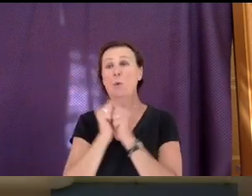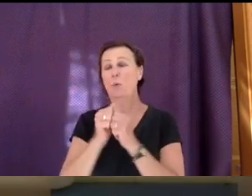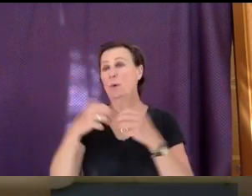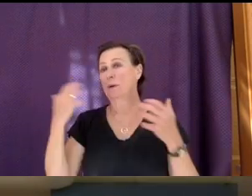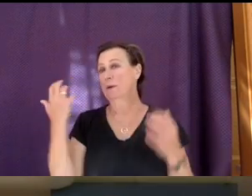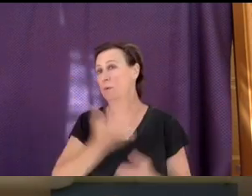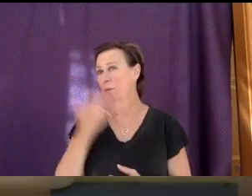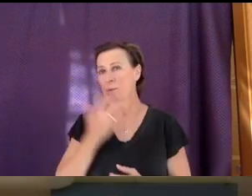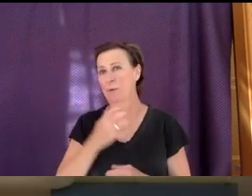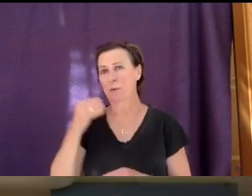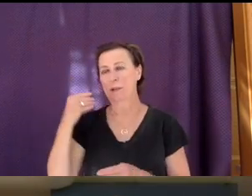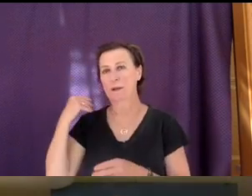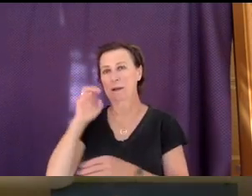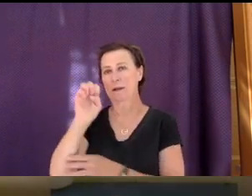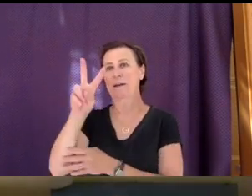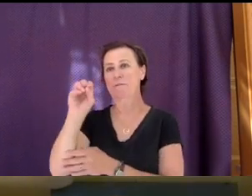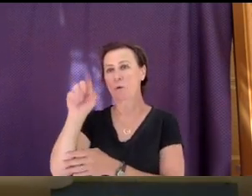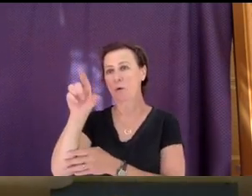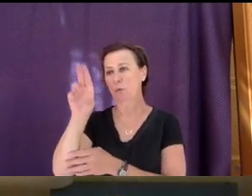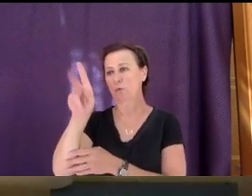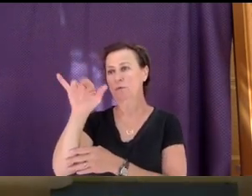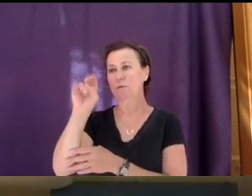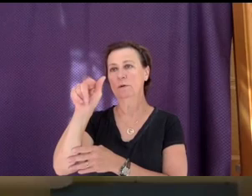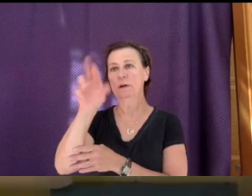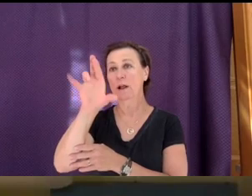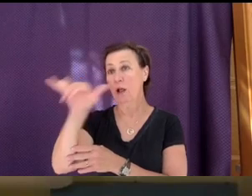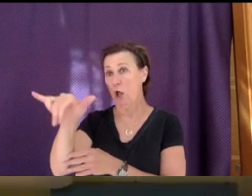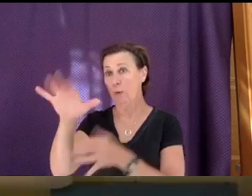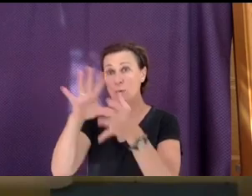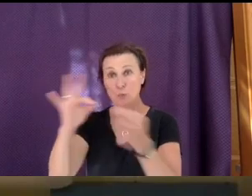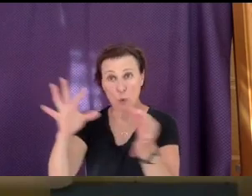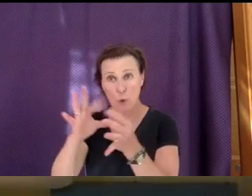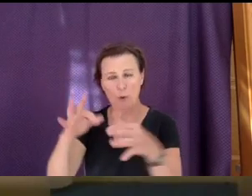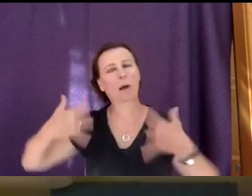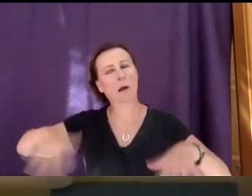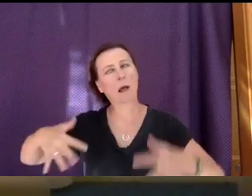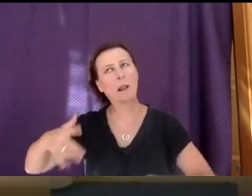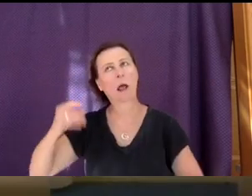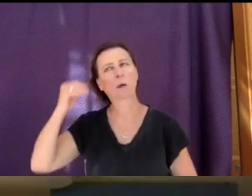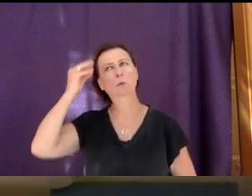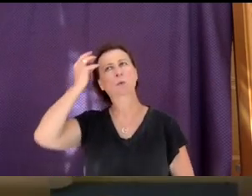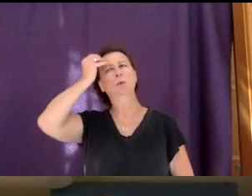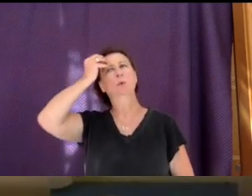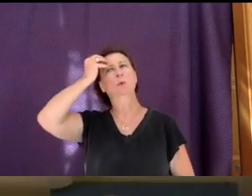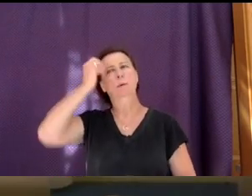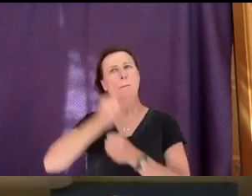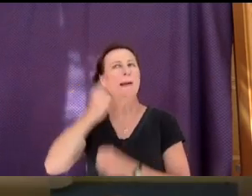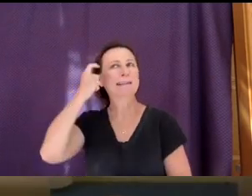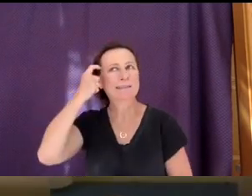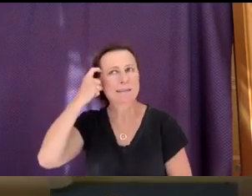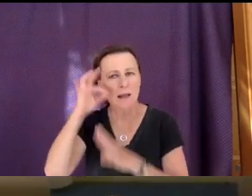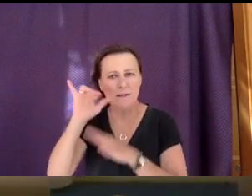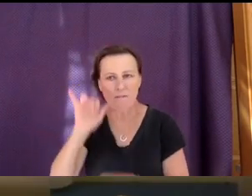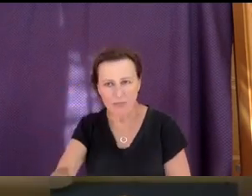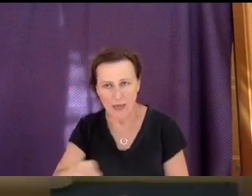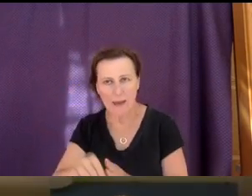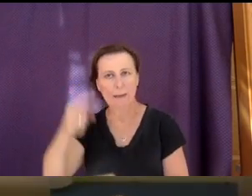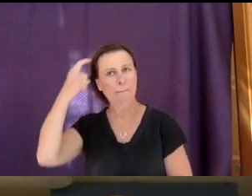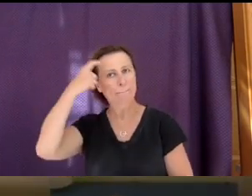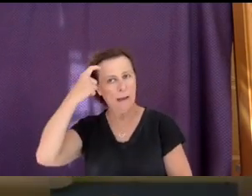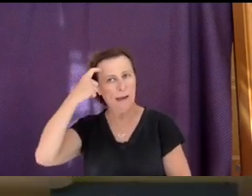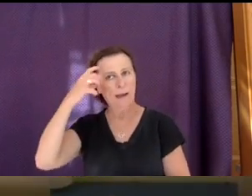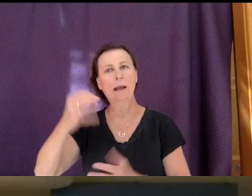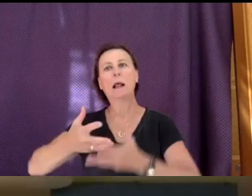evolutionary story, it's a lot to digest, a lot to make sense of in our minds, and a lot